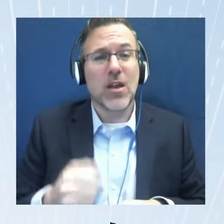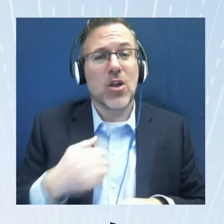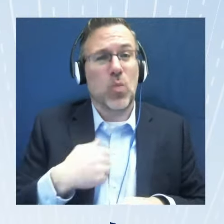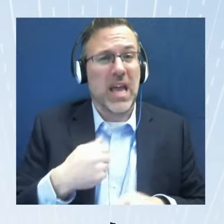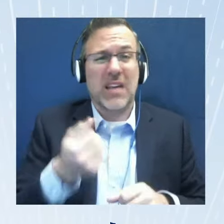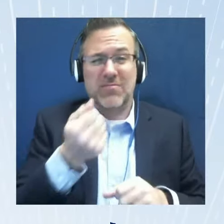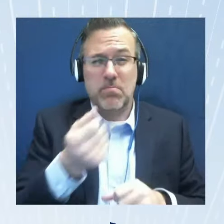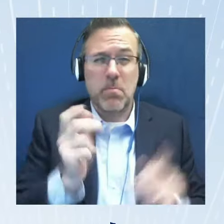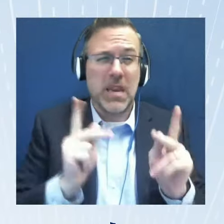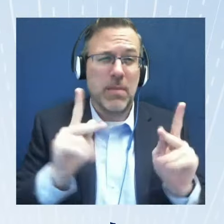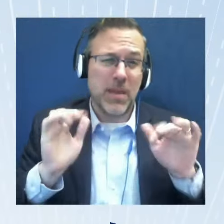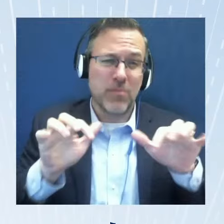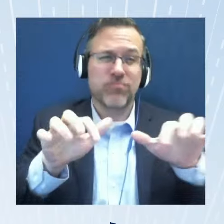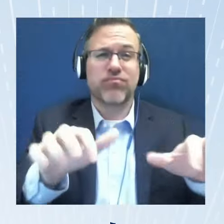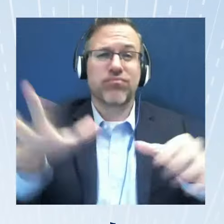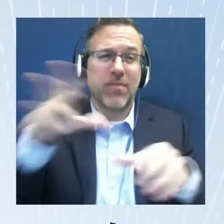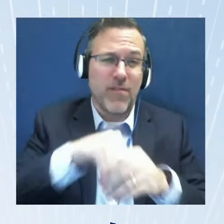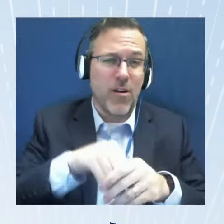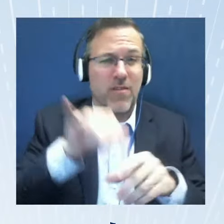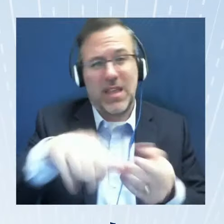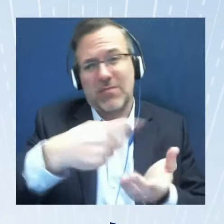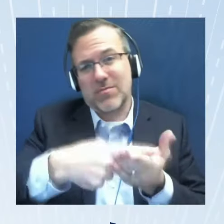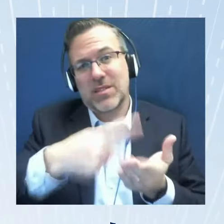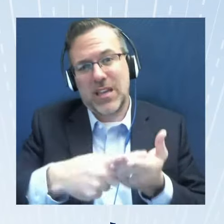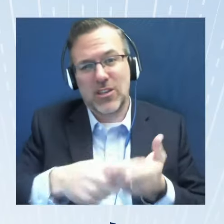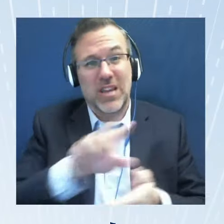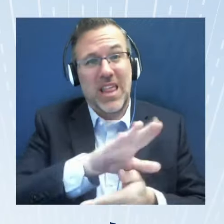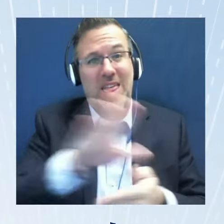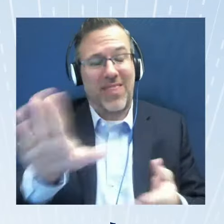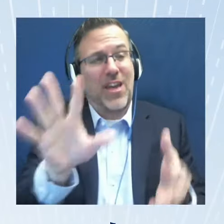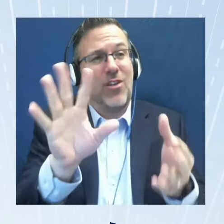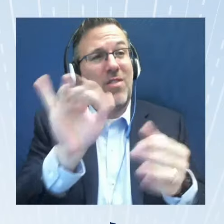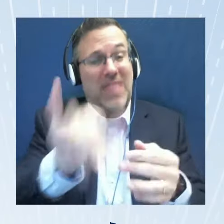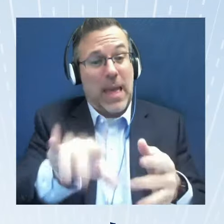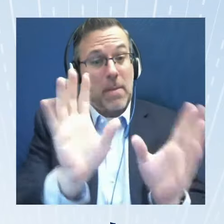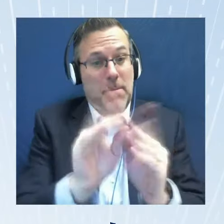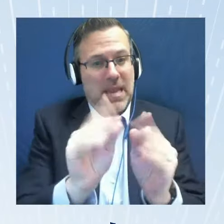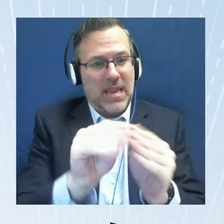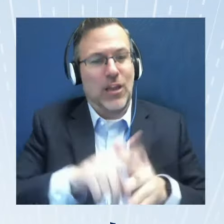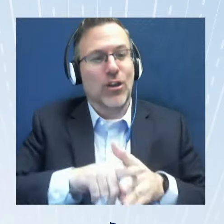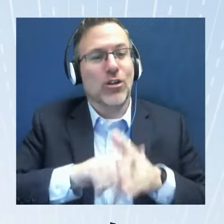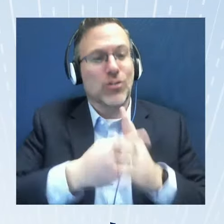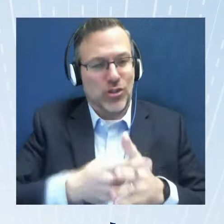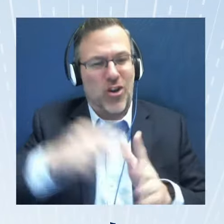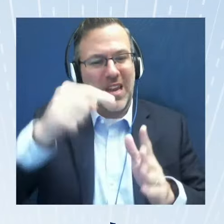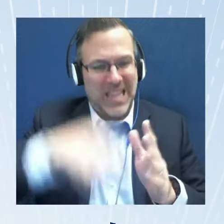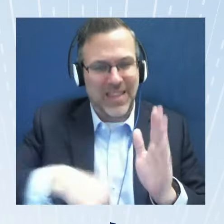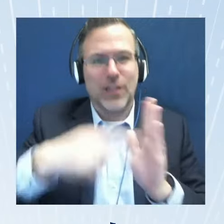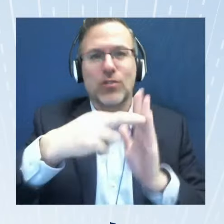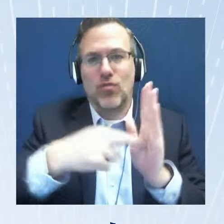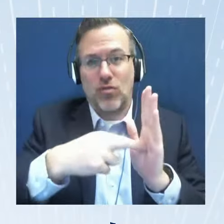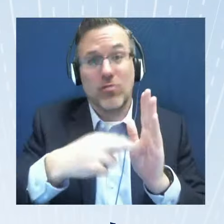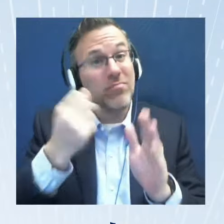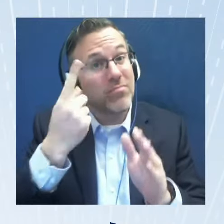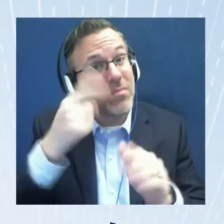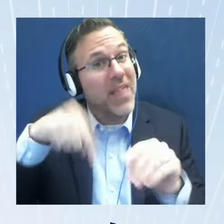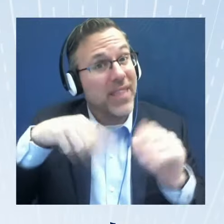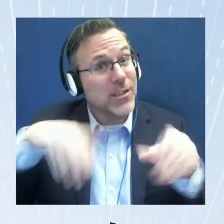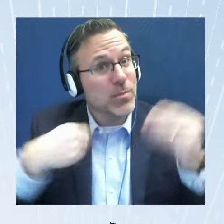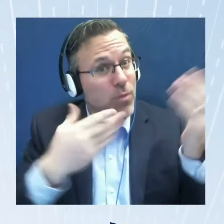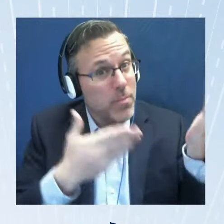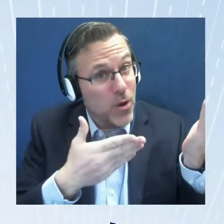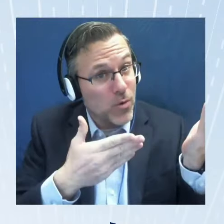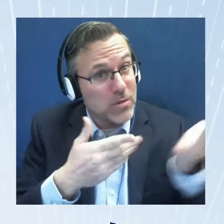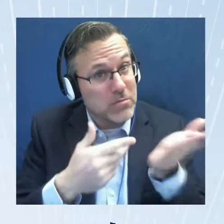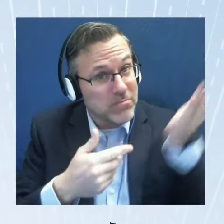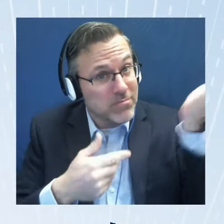since really were the foundation of today's proposed rulemaking. I do just want to make clear, this is the proposed rule. We think it's good because it reflects